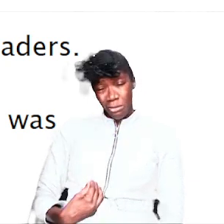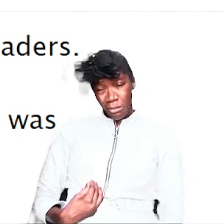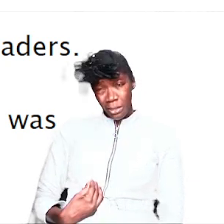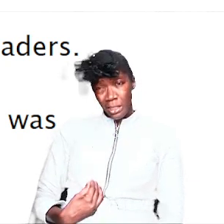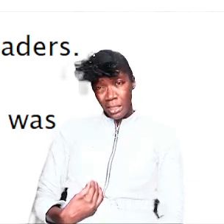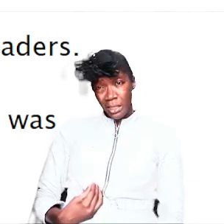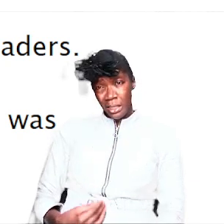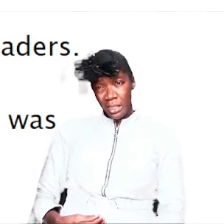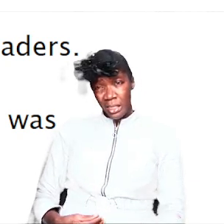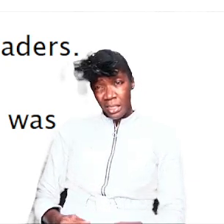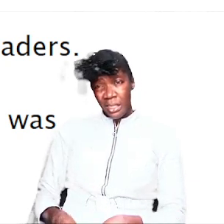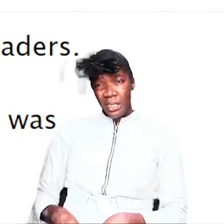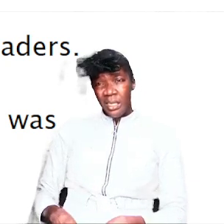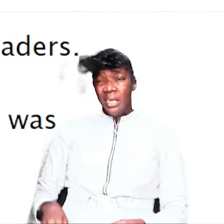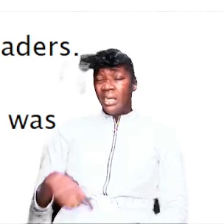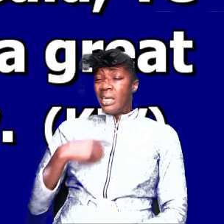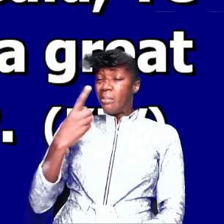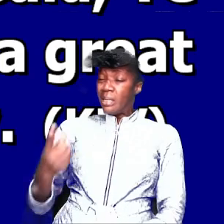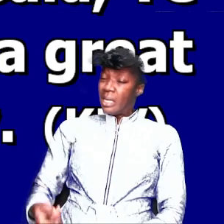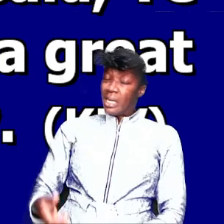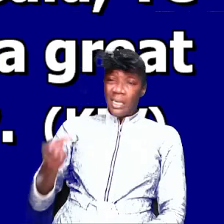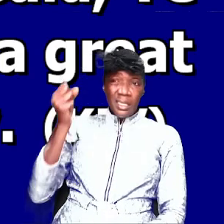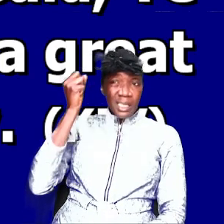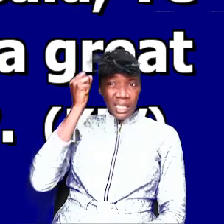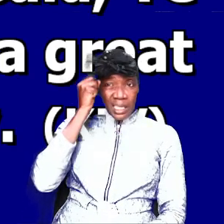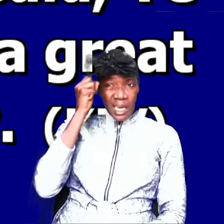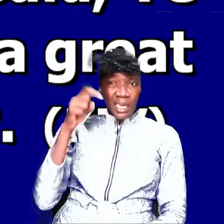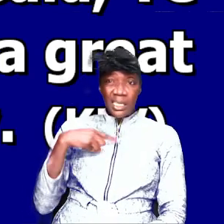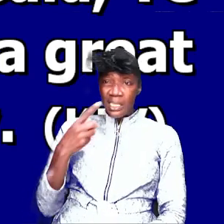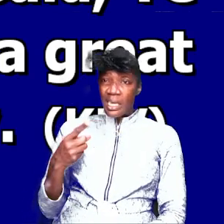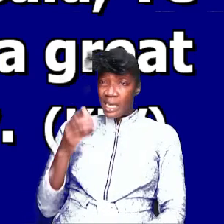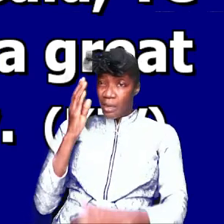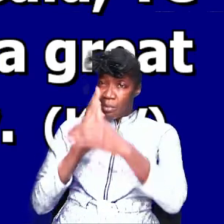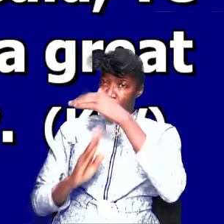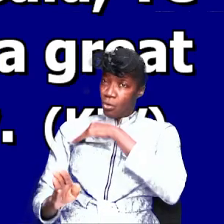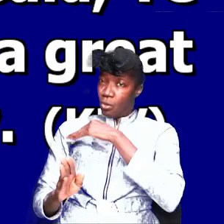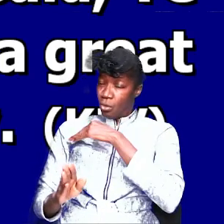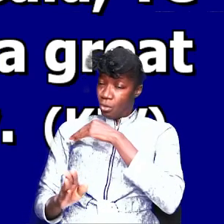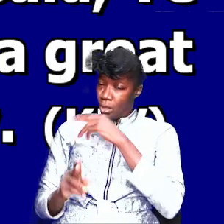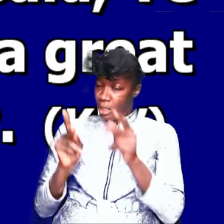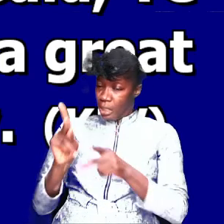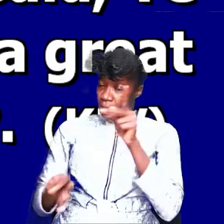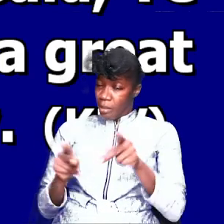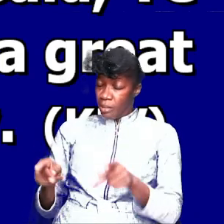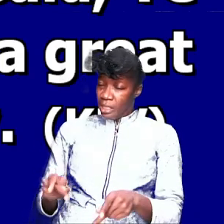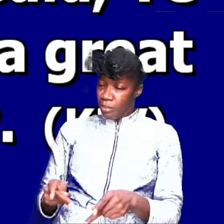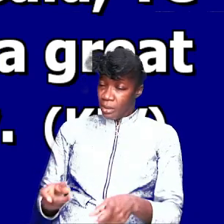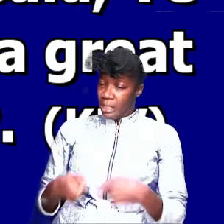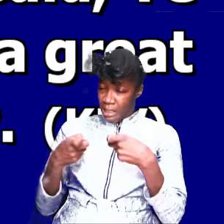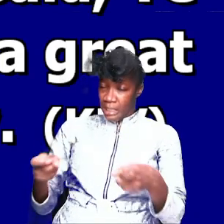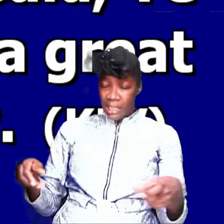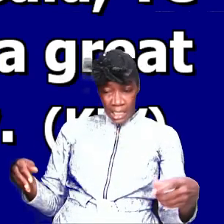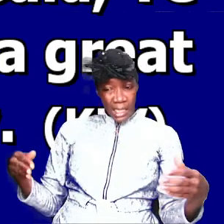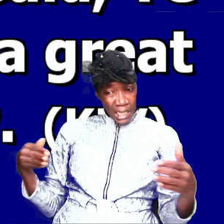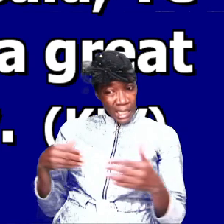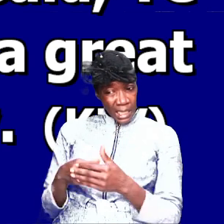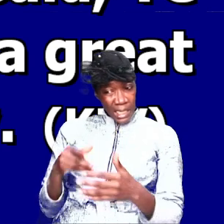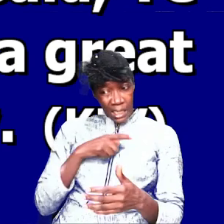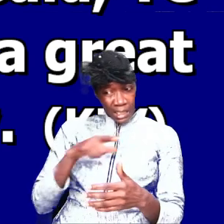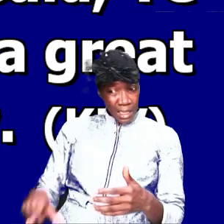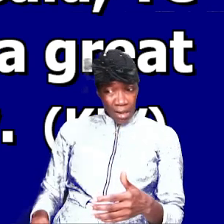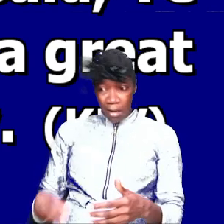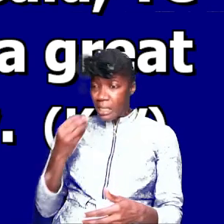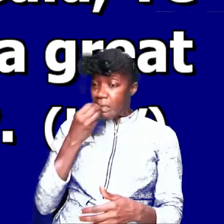Then they told Saul, saying, behold, the people sin against the Lord in that they eat with the